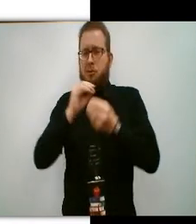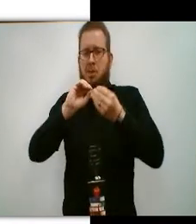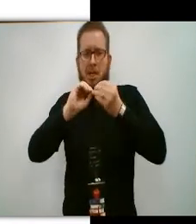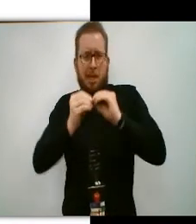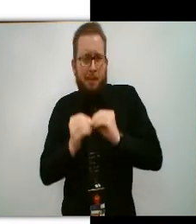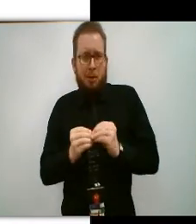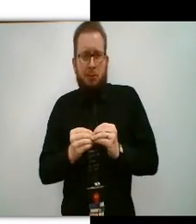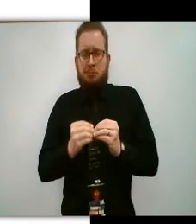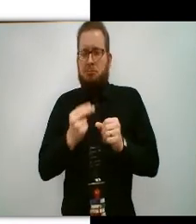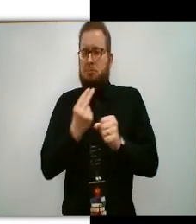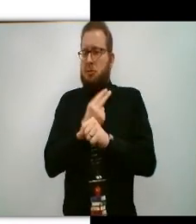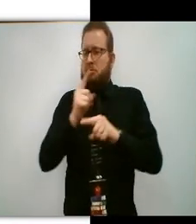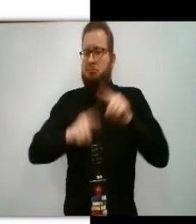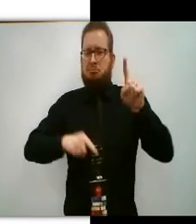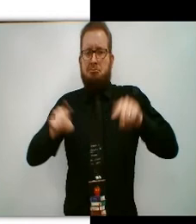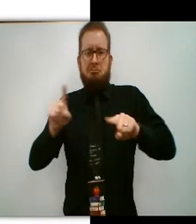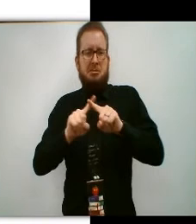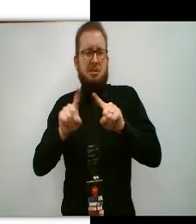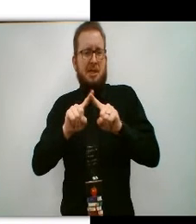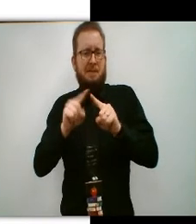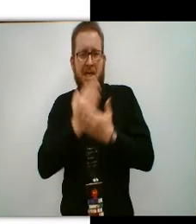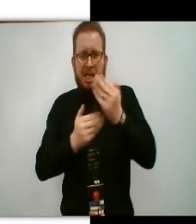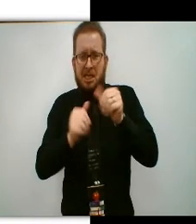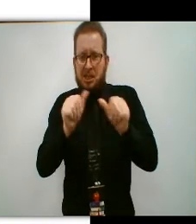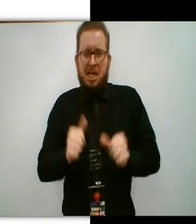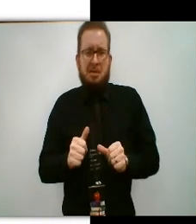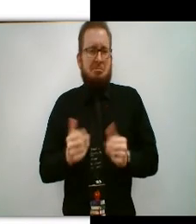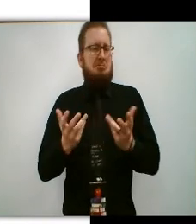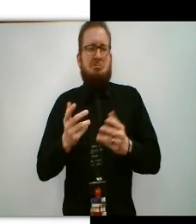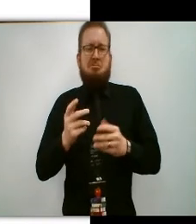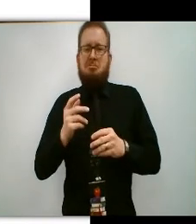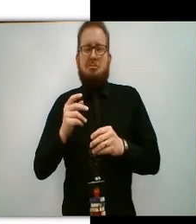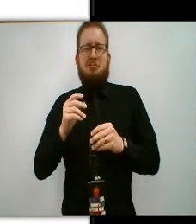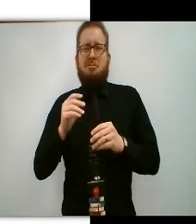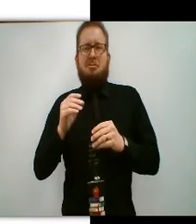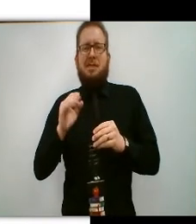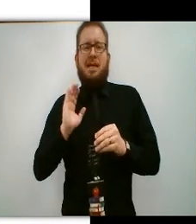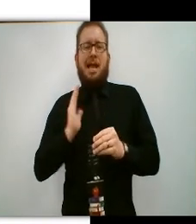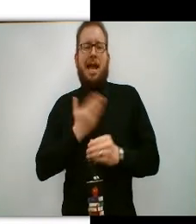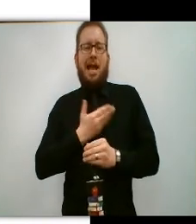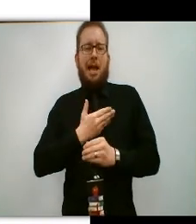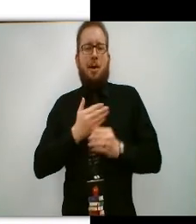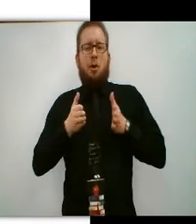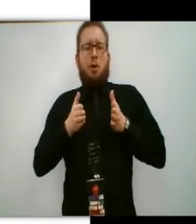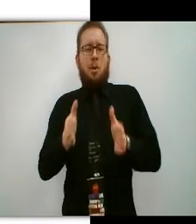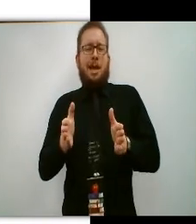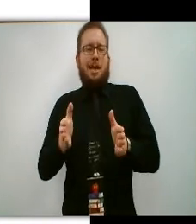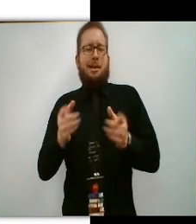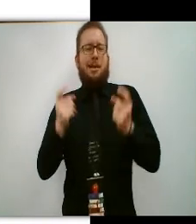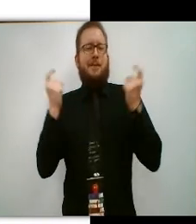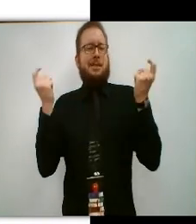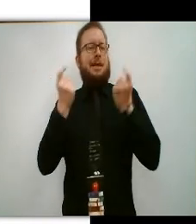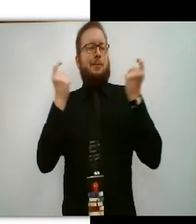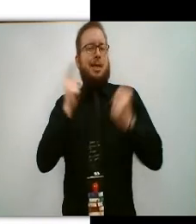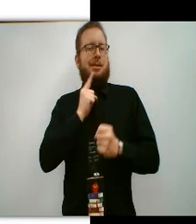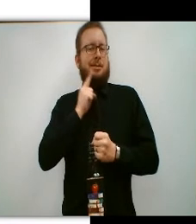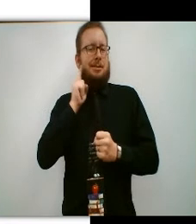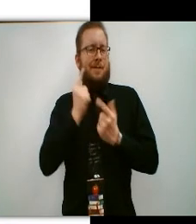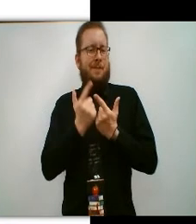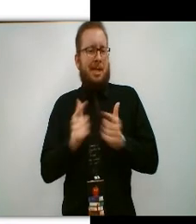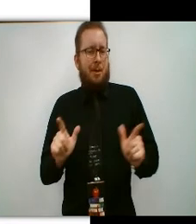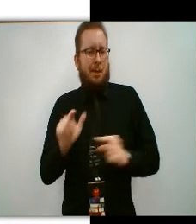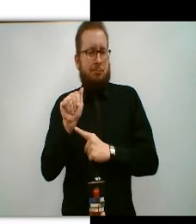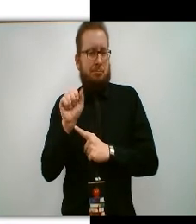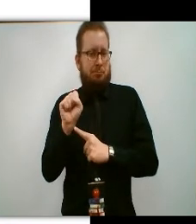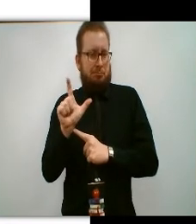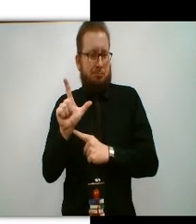expression, using hand shapes, using numbers, using a variety of different hand shapes. Our way